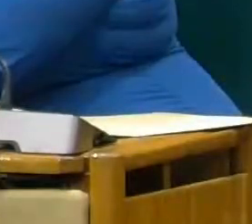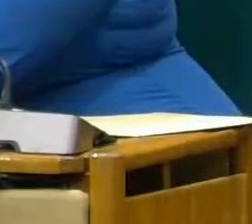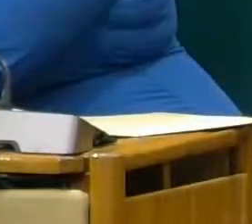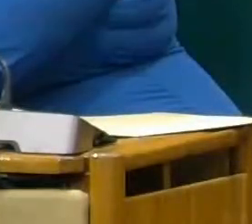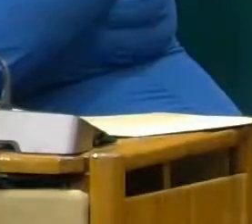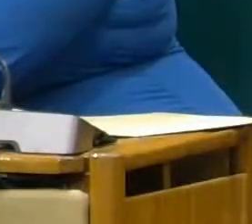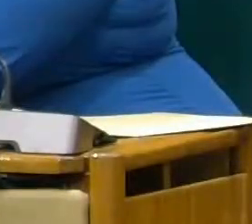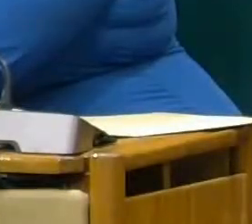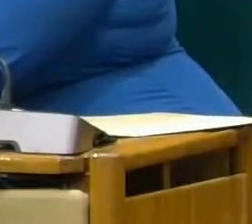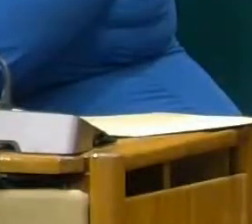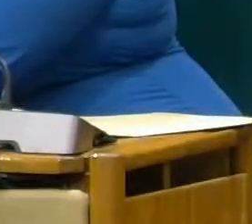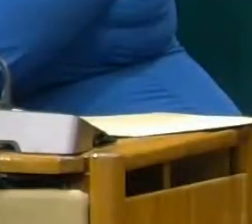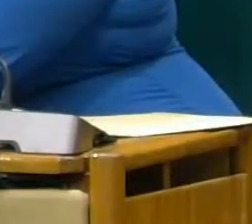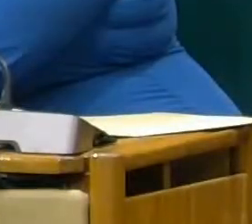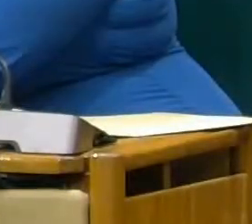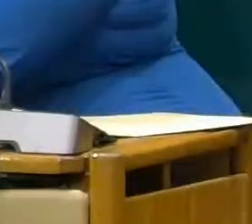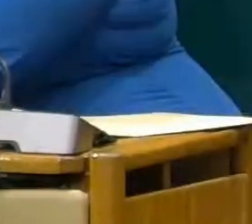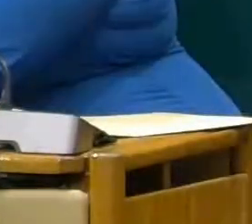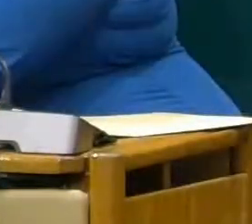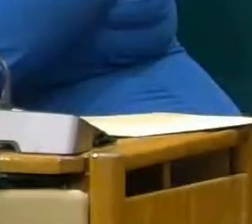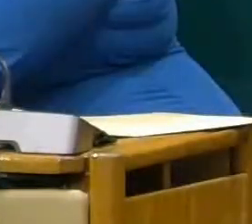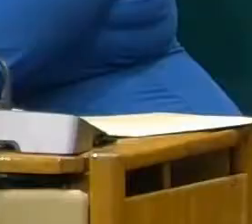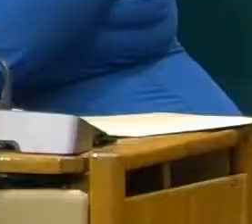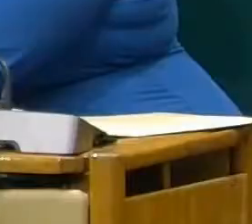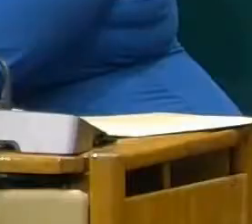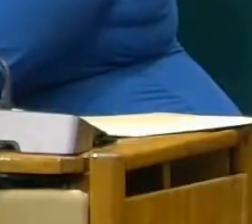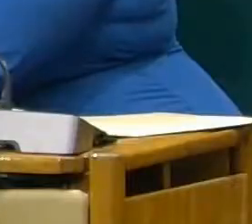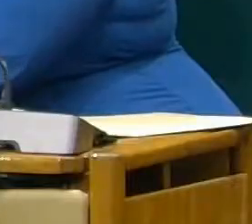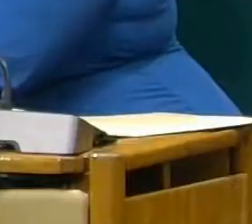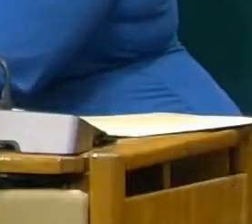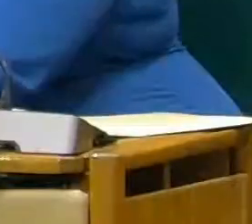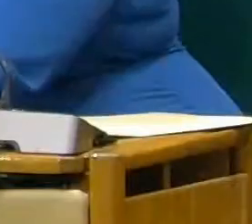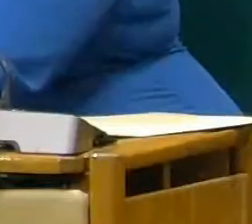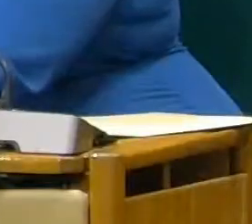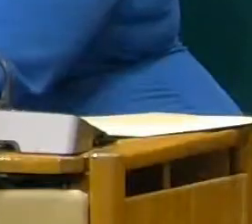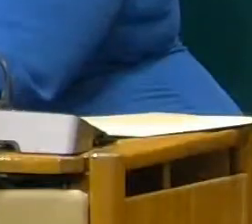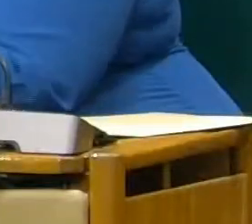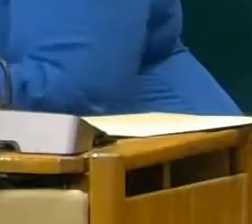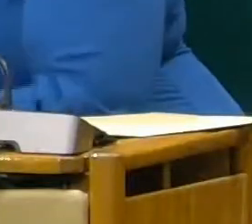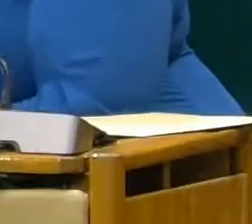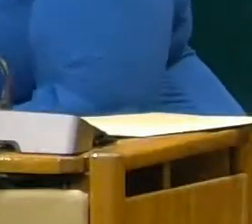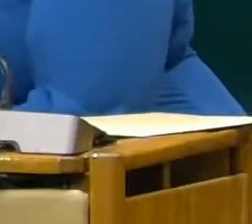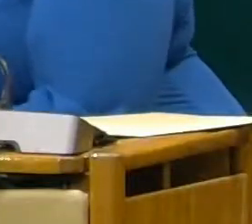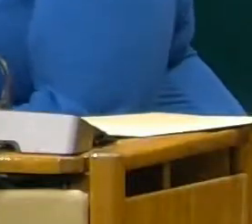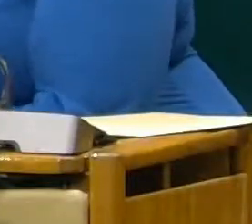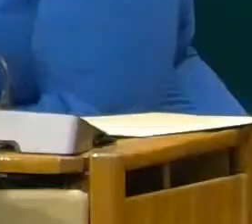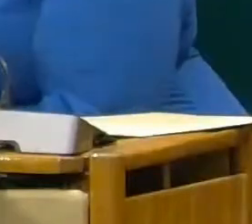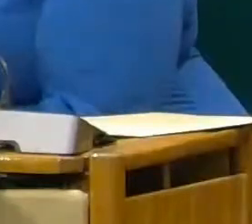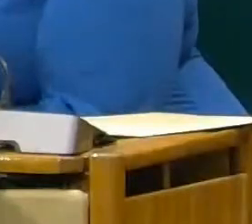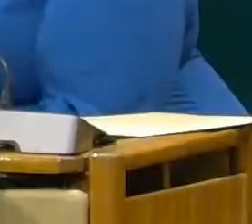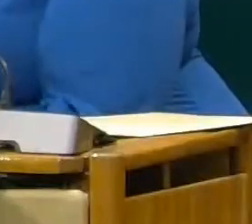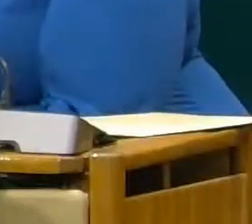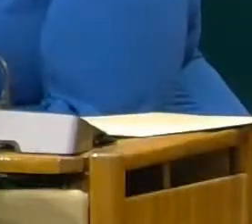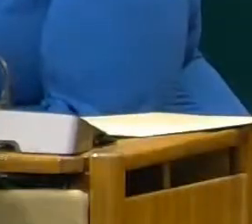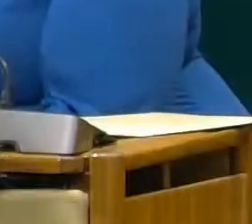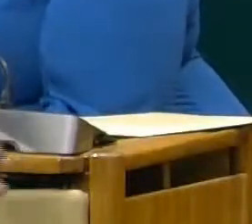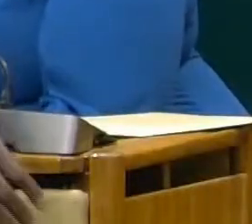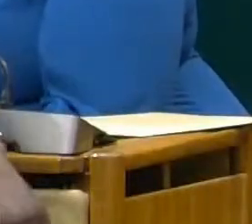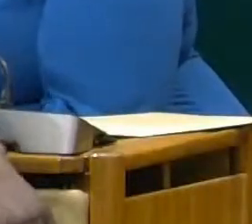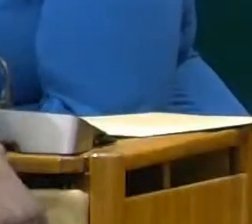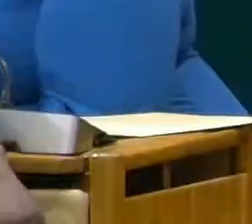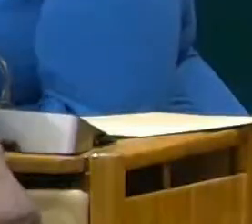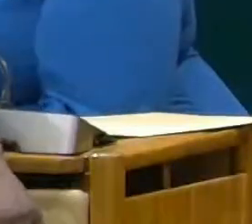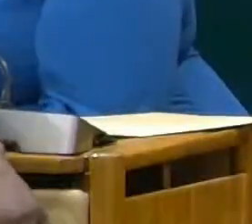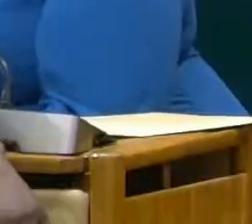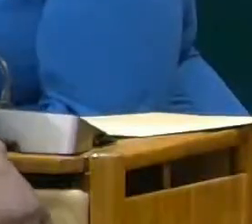for efficient policing, that is 3 to 4% of the total strength of the police force. That's the object, and it's being done professionally